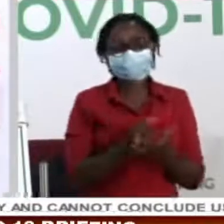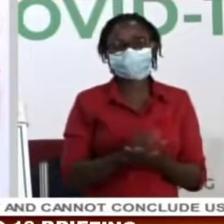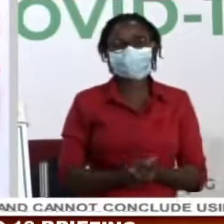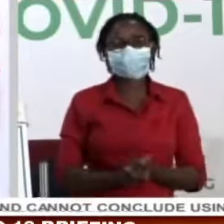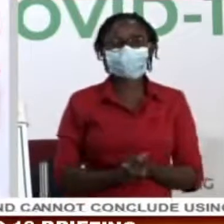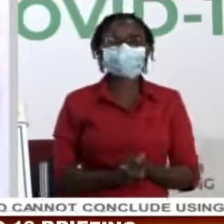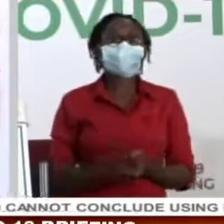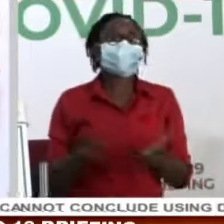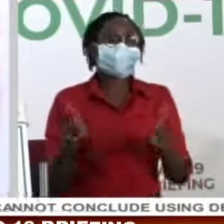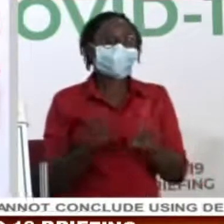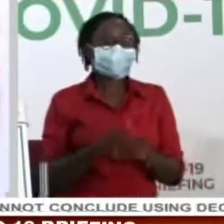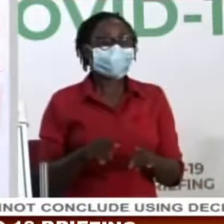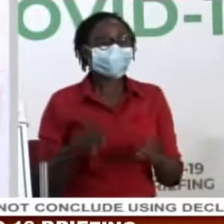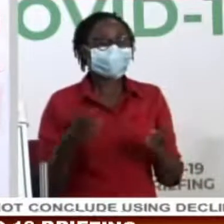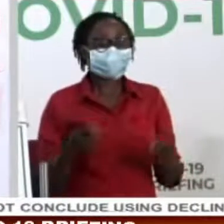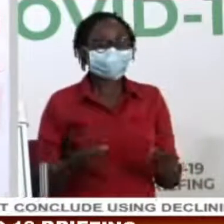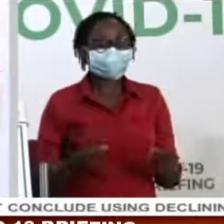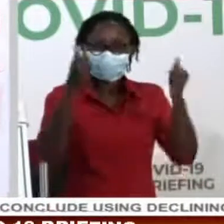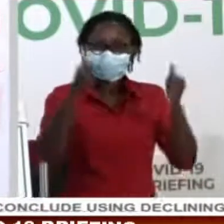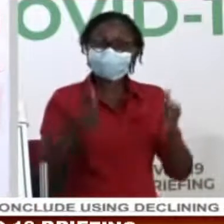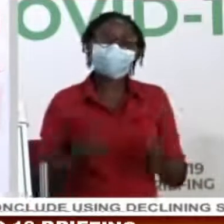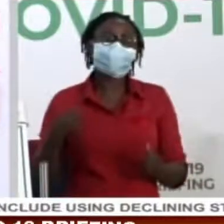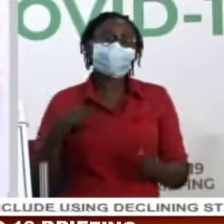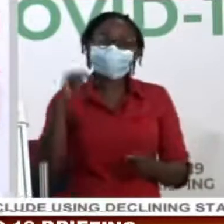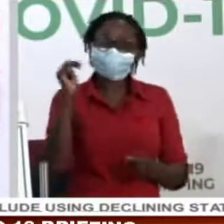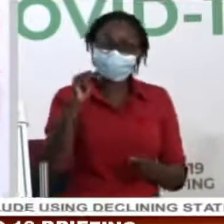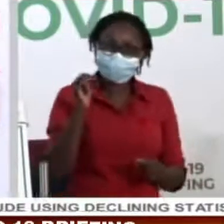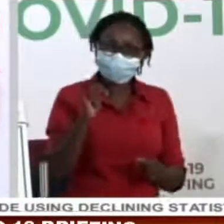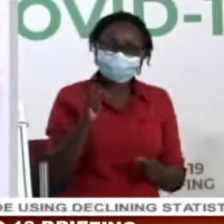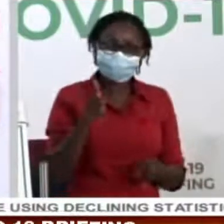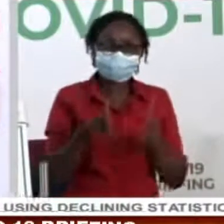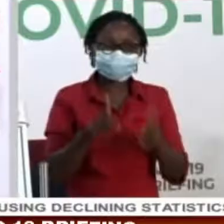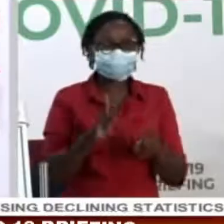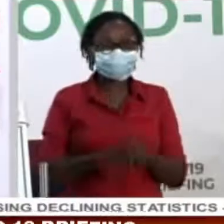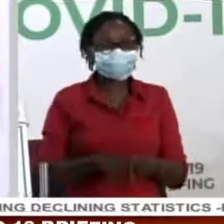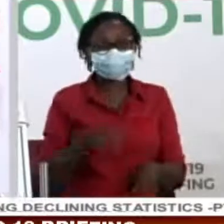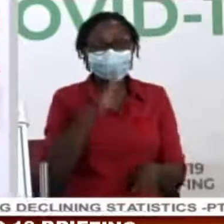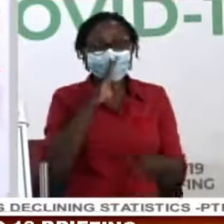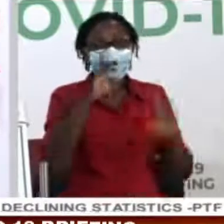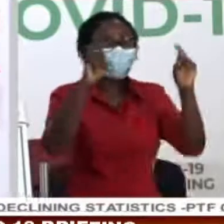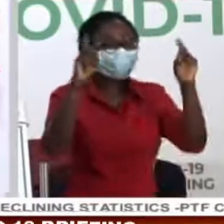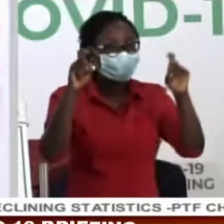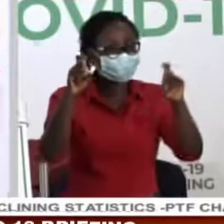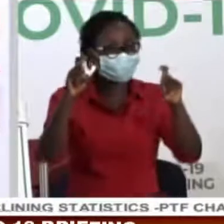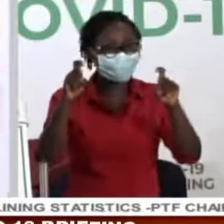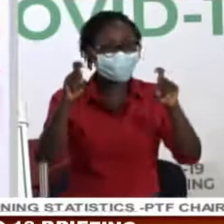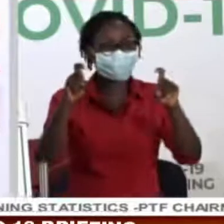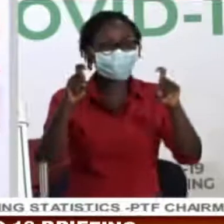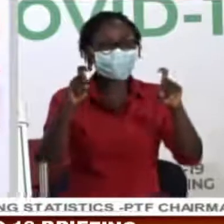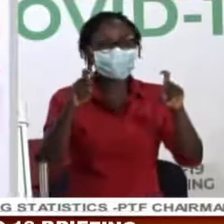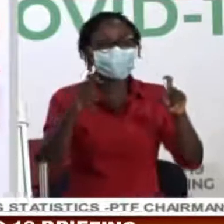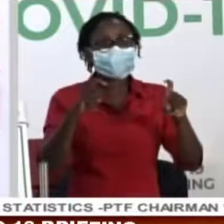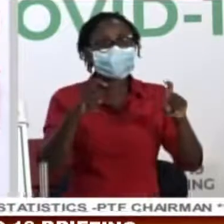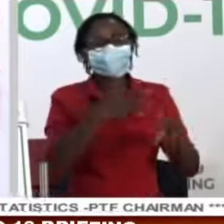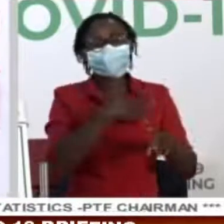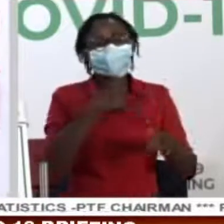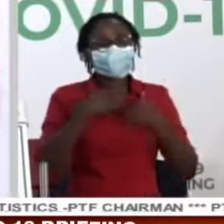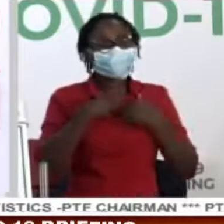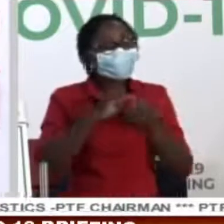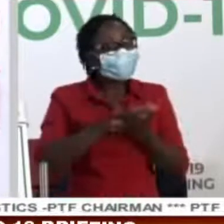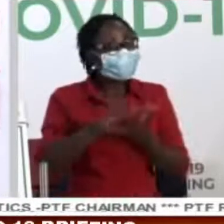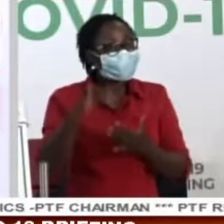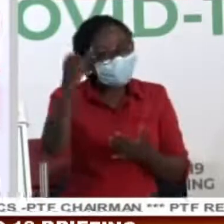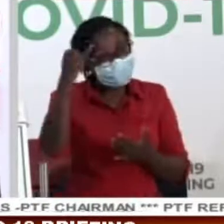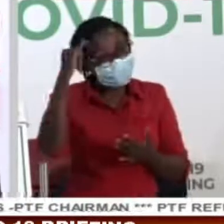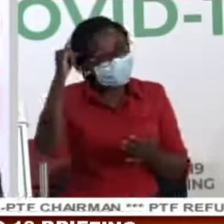So as a matter of urgency, we really need people to get tested in order to get a clear idea of COVID-19